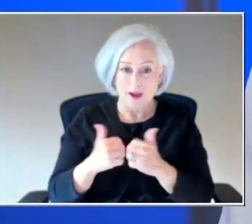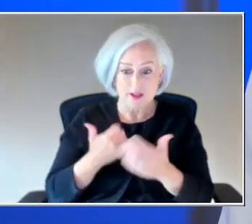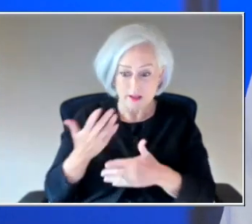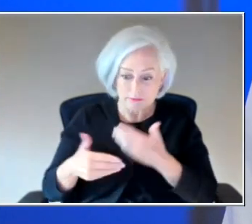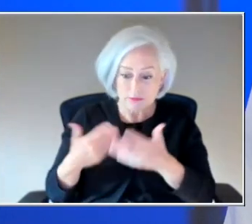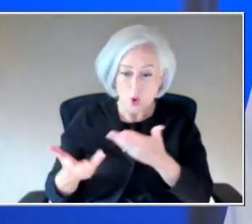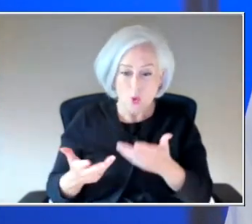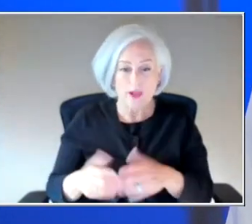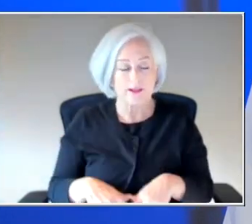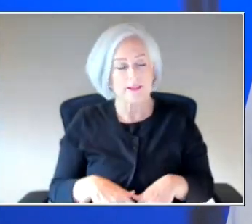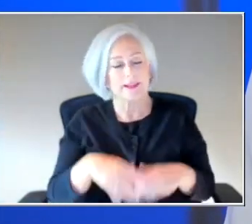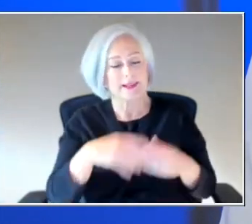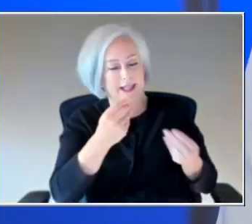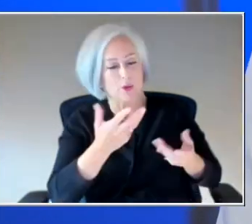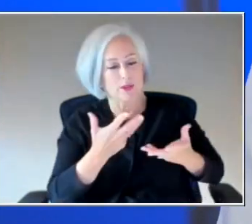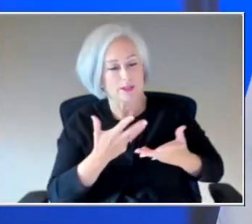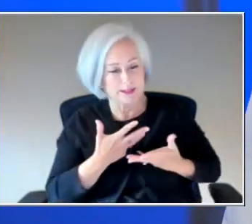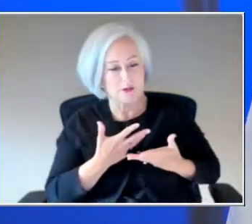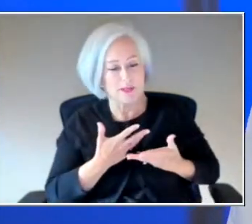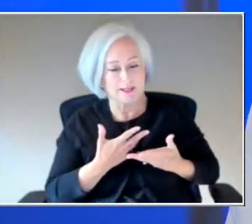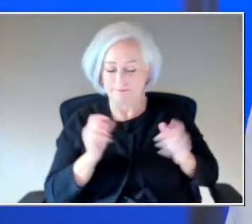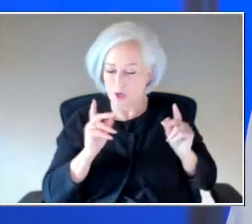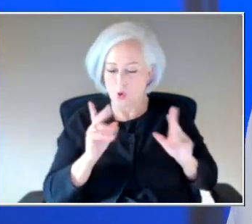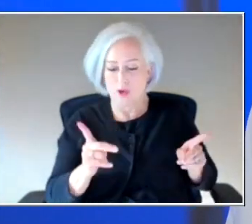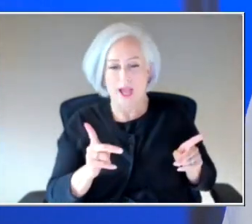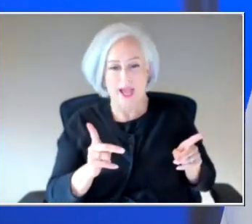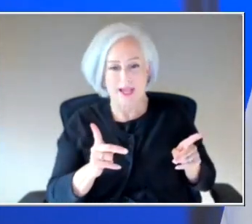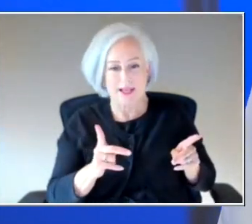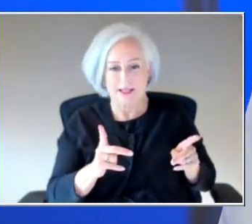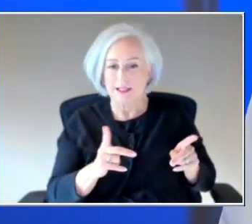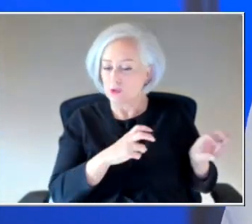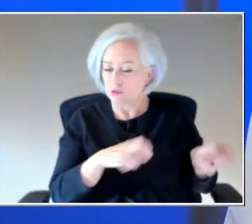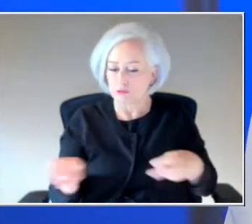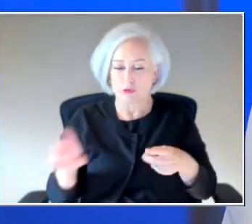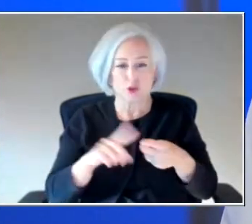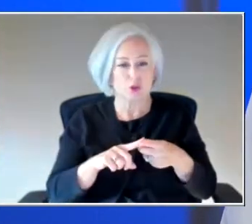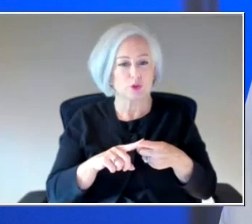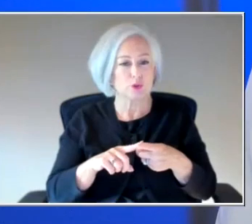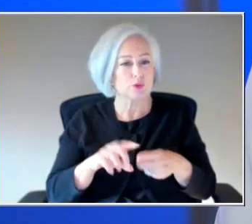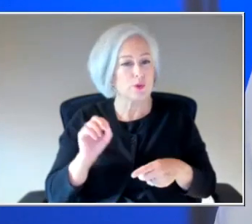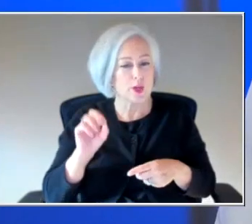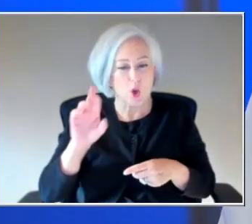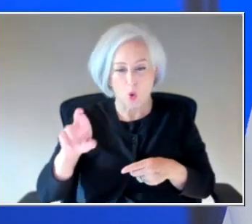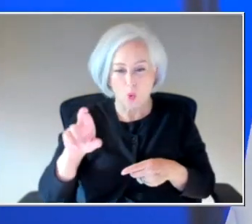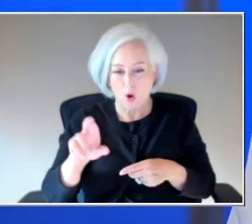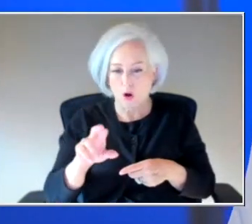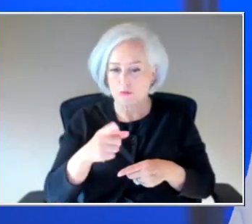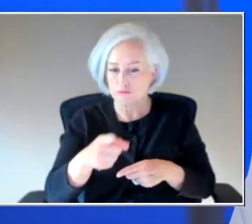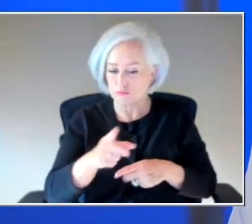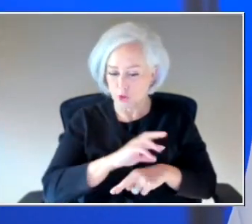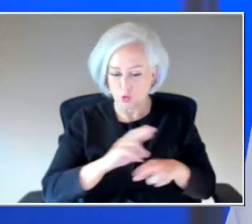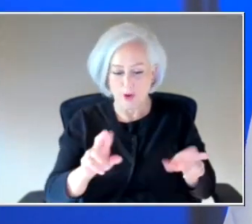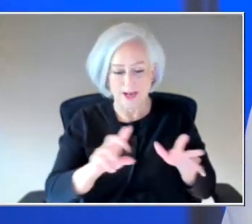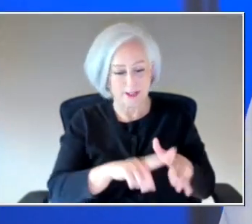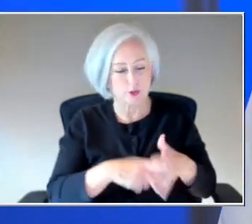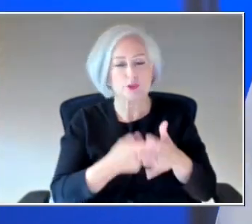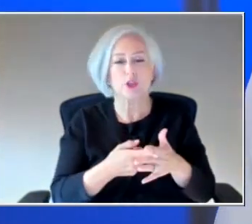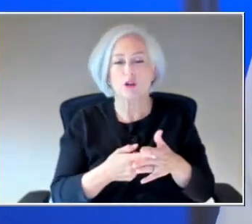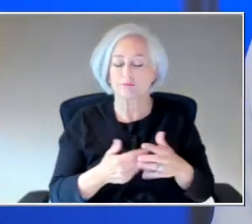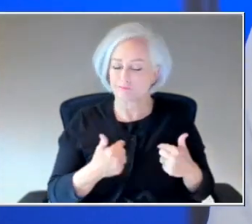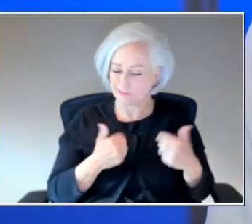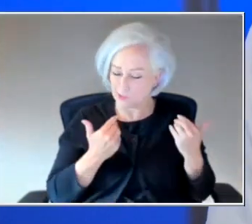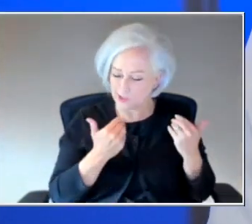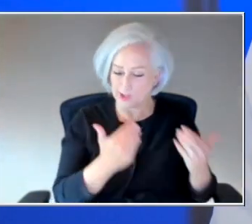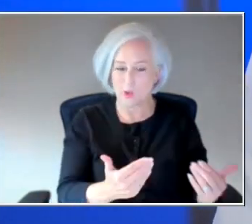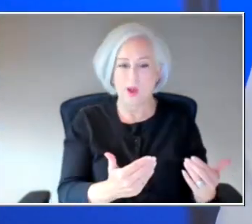usually gives me the high sign and says, hey, we're moving to the OR. You're free to go. And we kind of proceed, and then before I take the kidney out, we